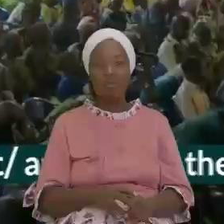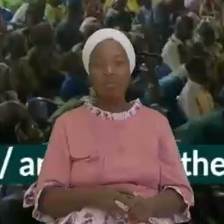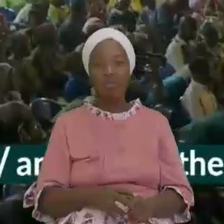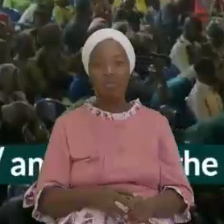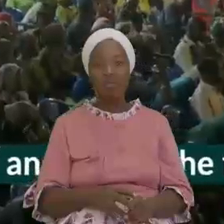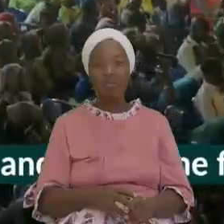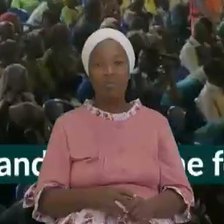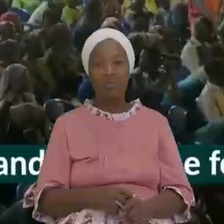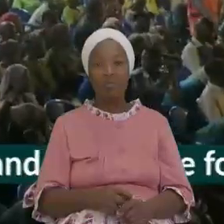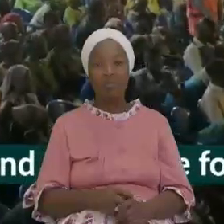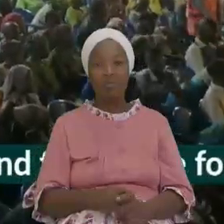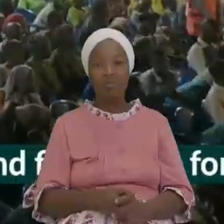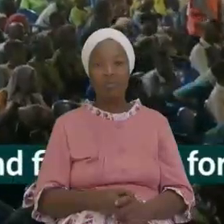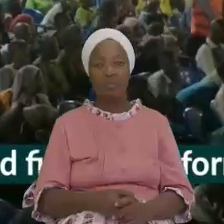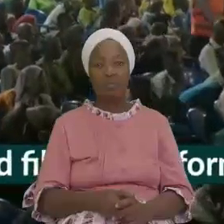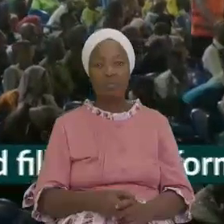finished?